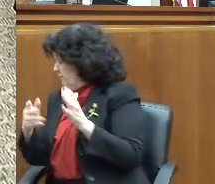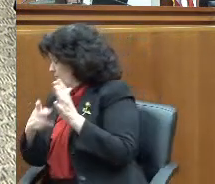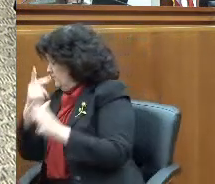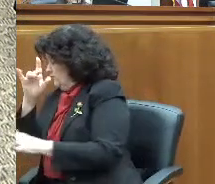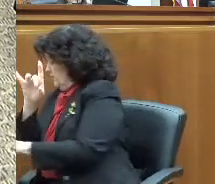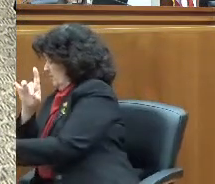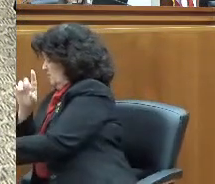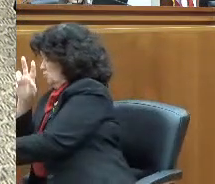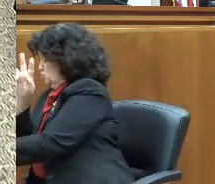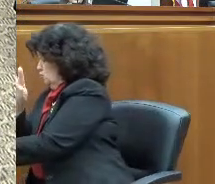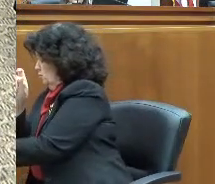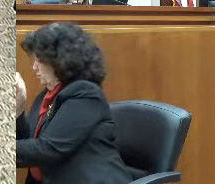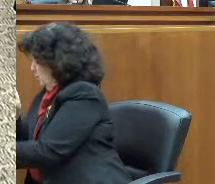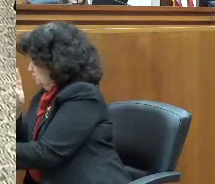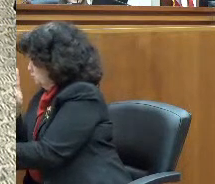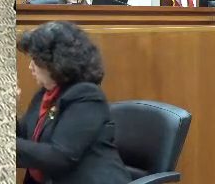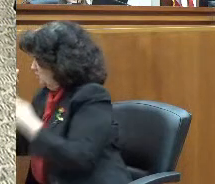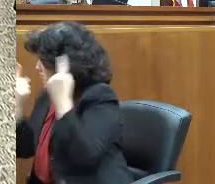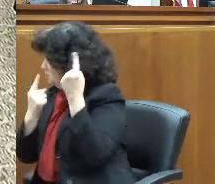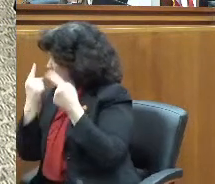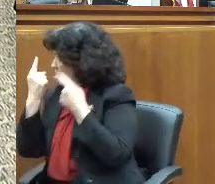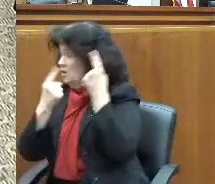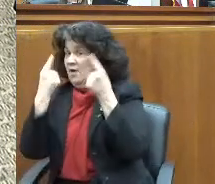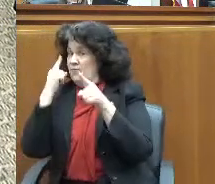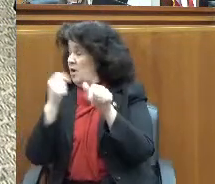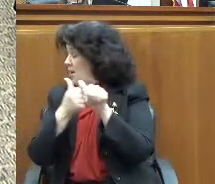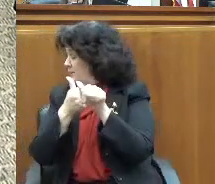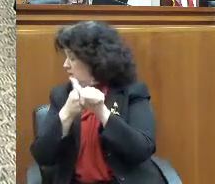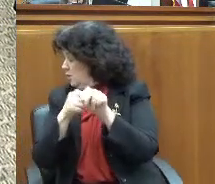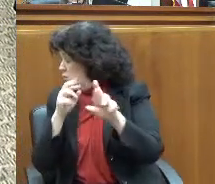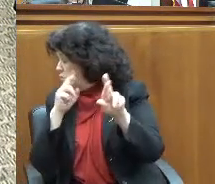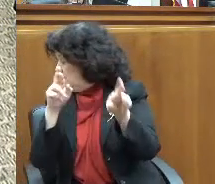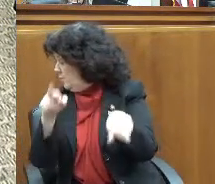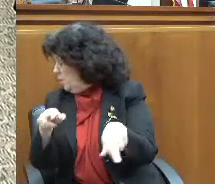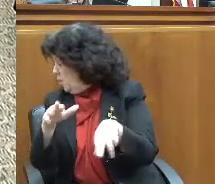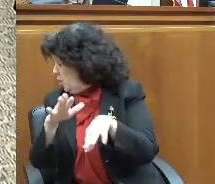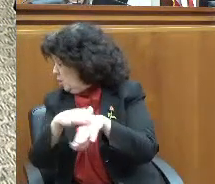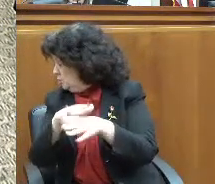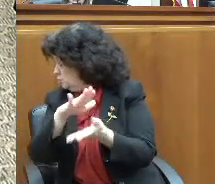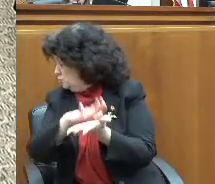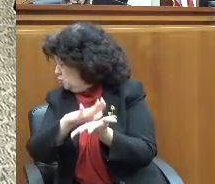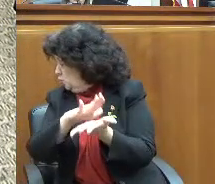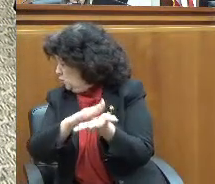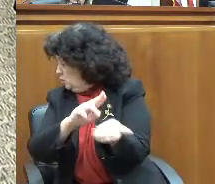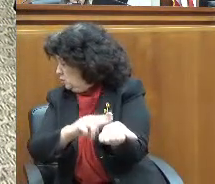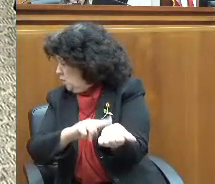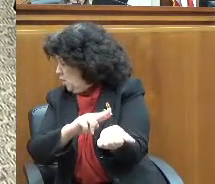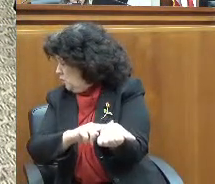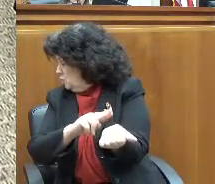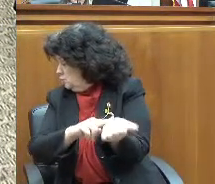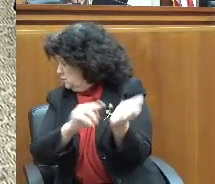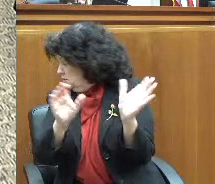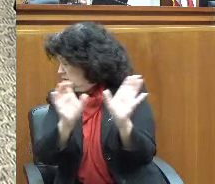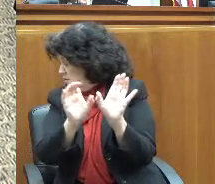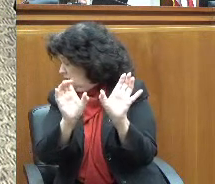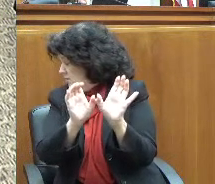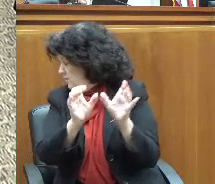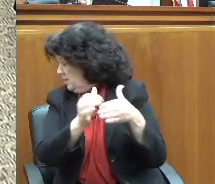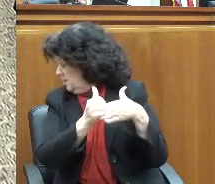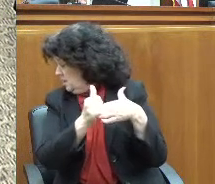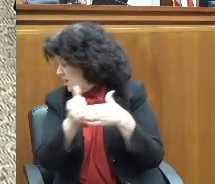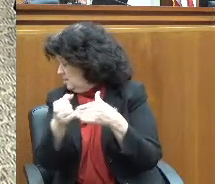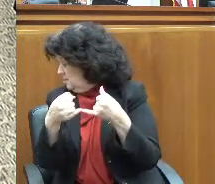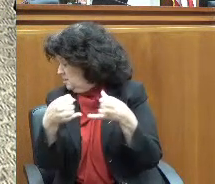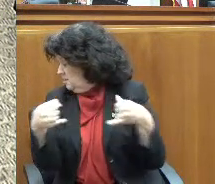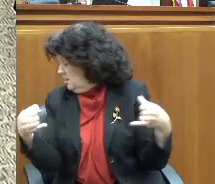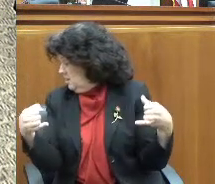page 8, item 2.2, consideration of an update report regarding school nurse certification guidelines. The recommendation is to receive.